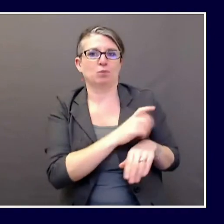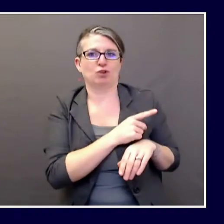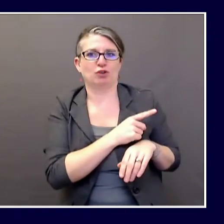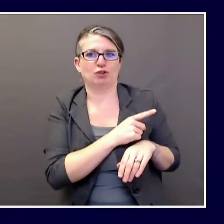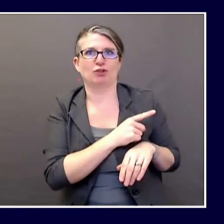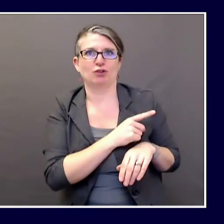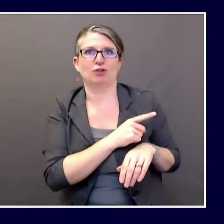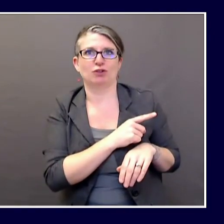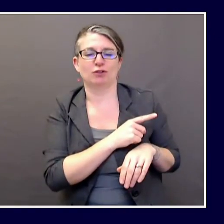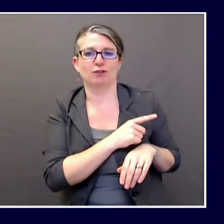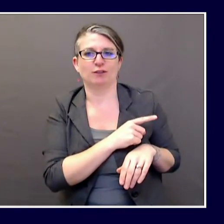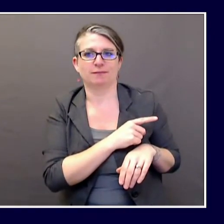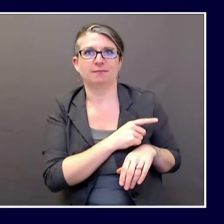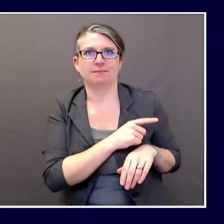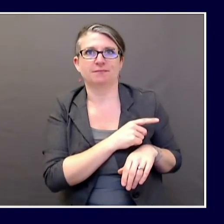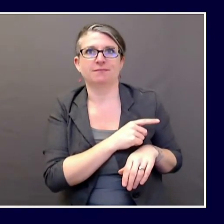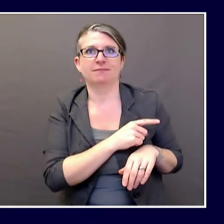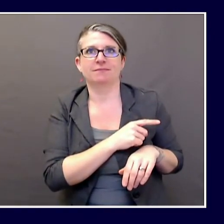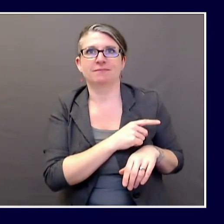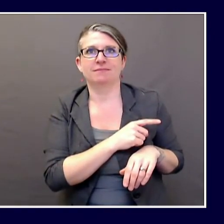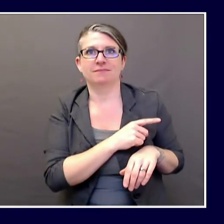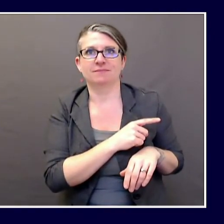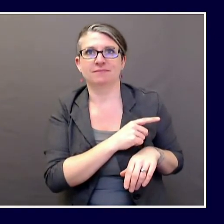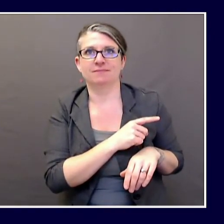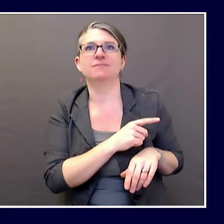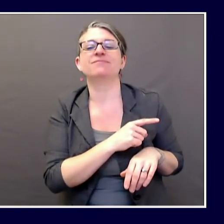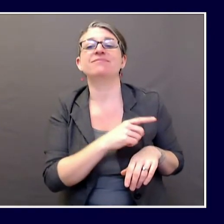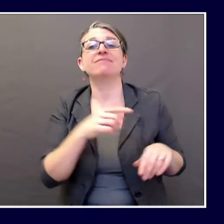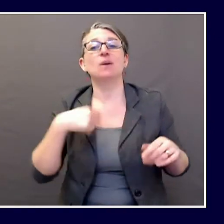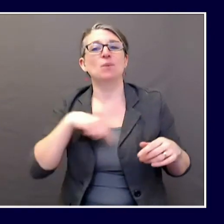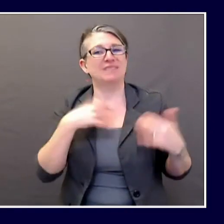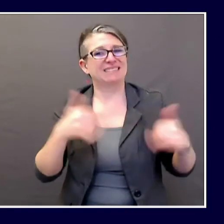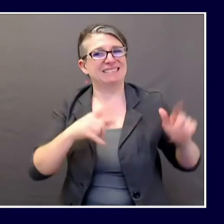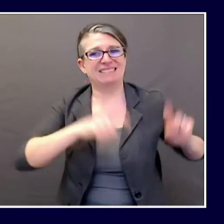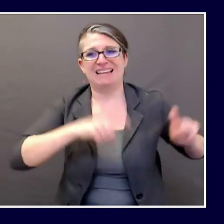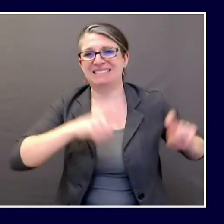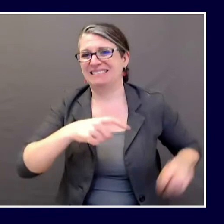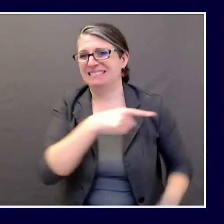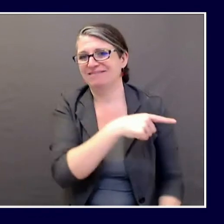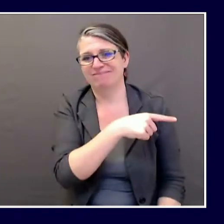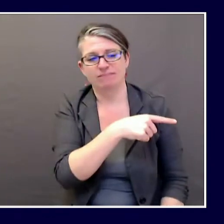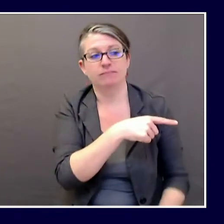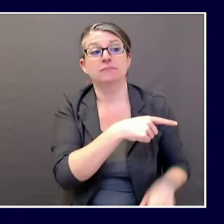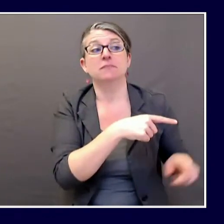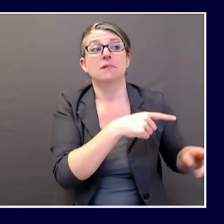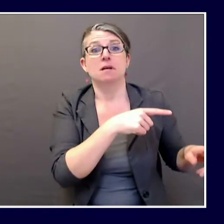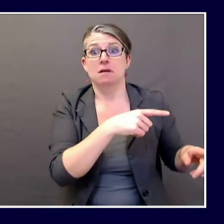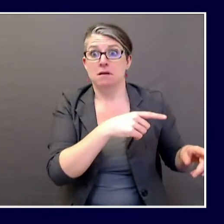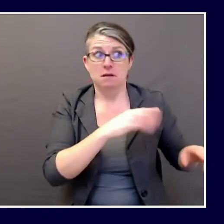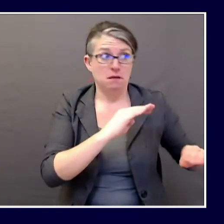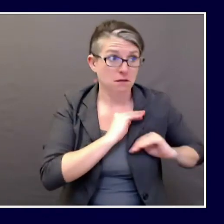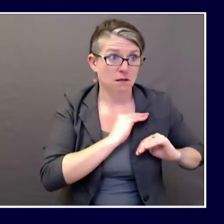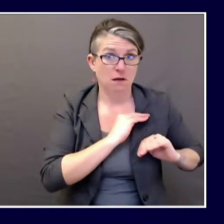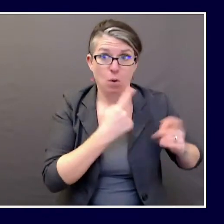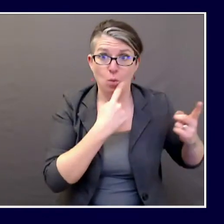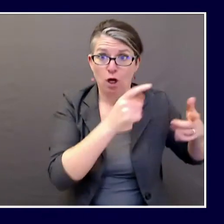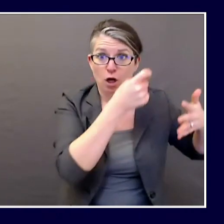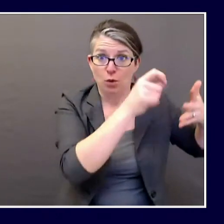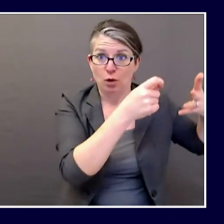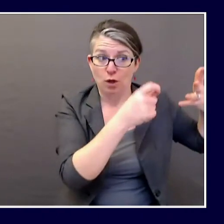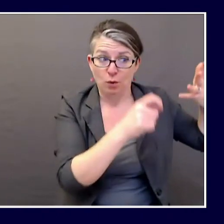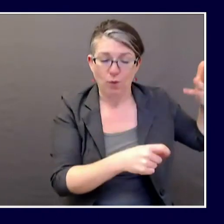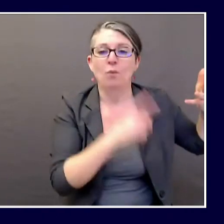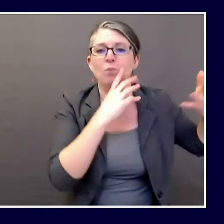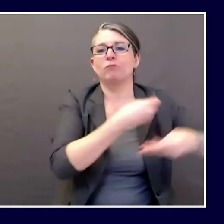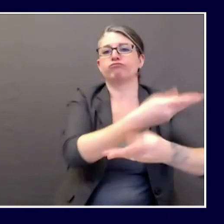previewing it very soon with the sites that have expressed an interest in using it. I'm pleased to say that there are some large sites that have